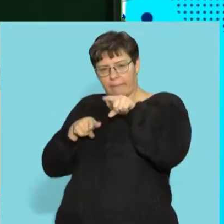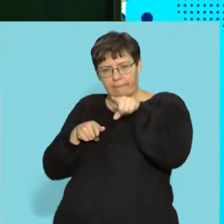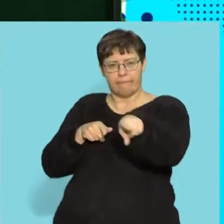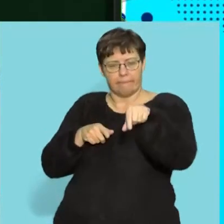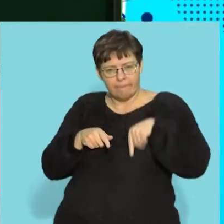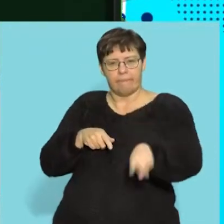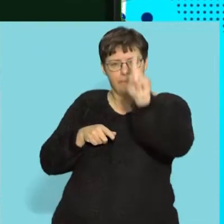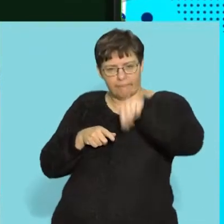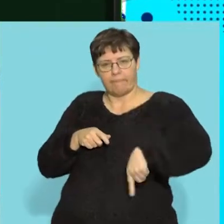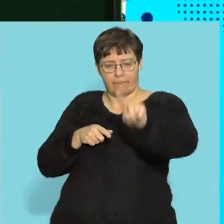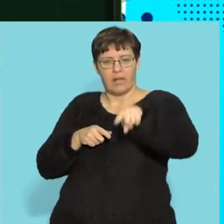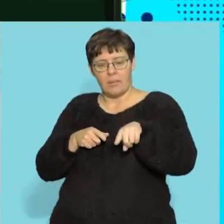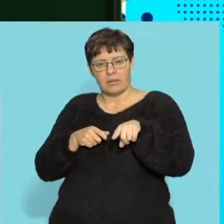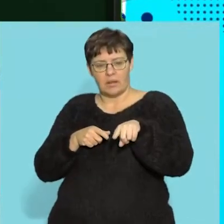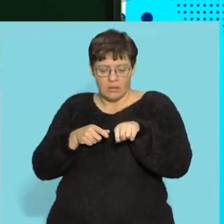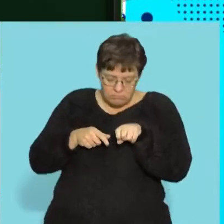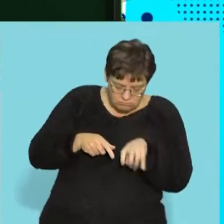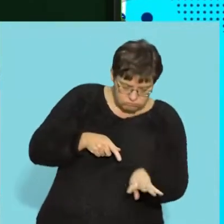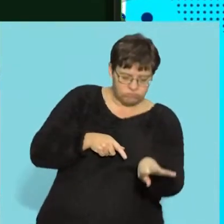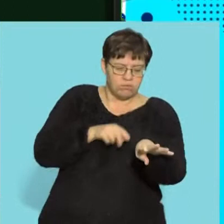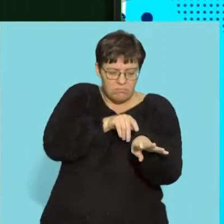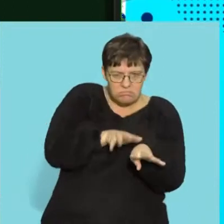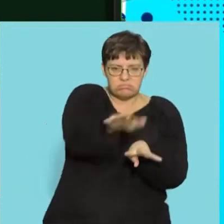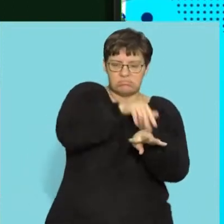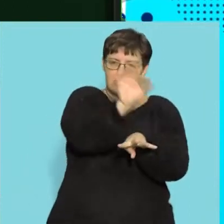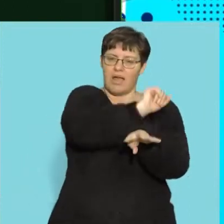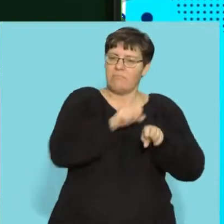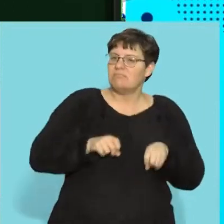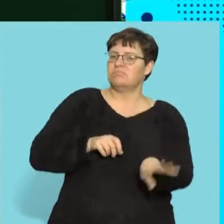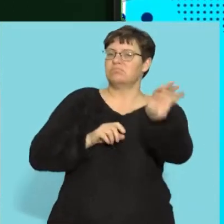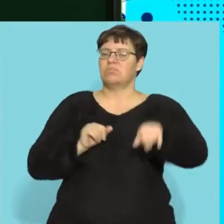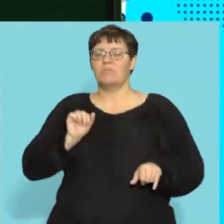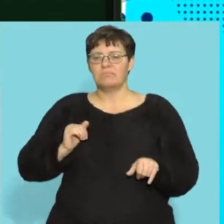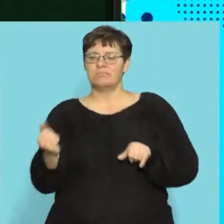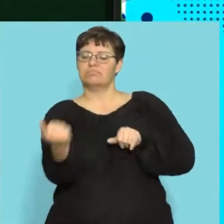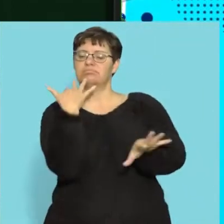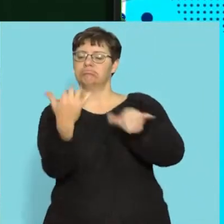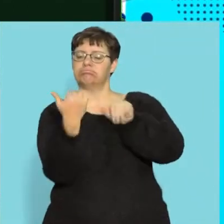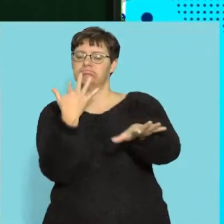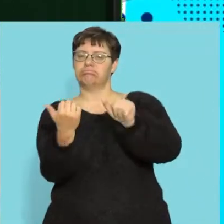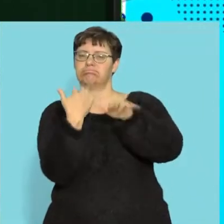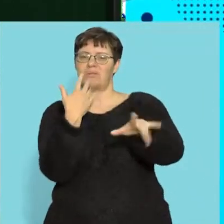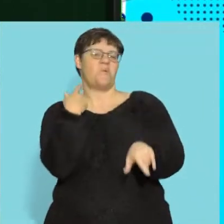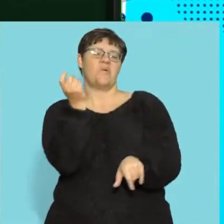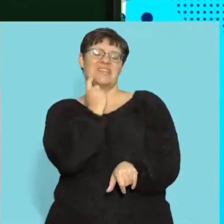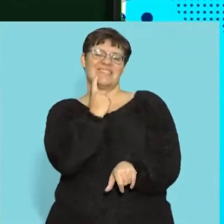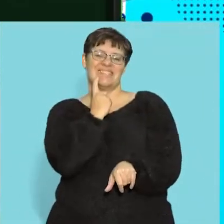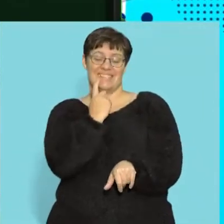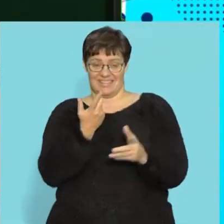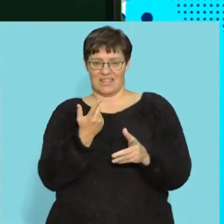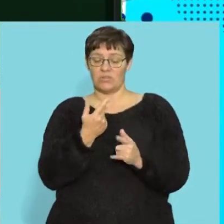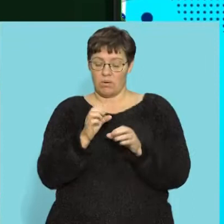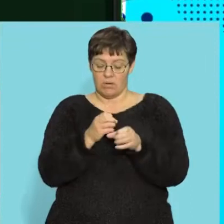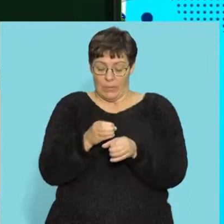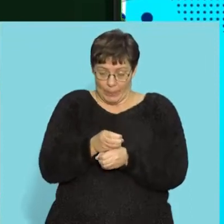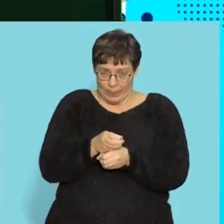multiple lanes, which is greater diameter. So as a result of that, we can simply say that diameter, yes, does affect the amount of resistance.